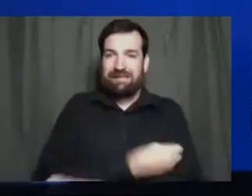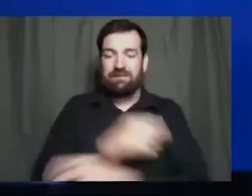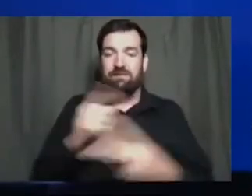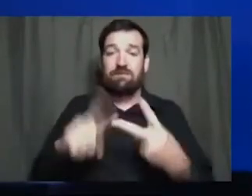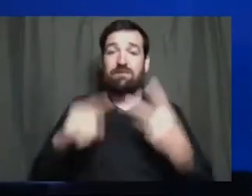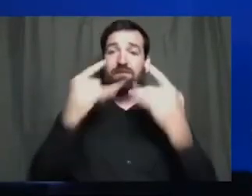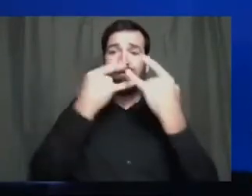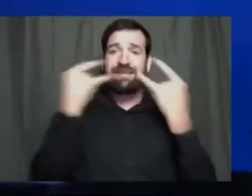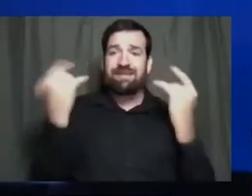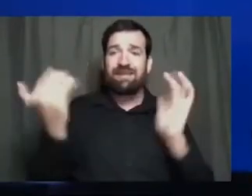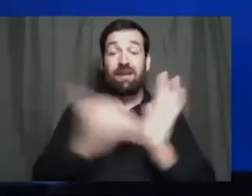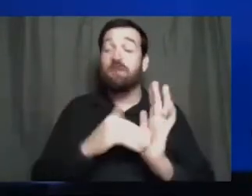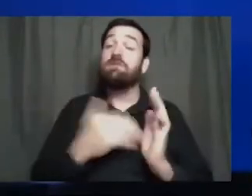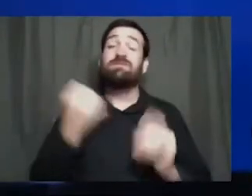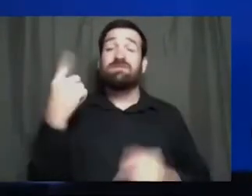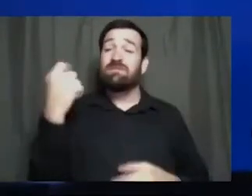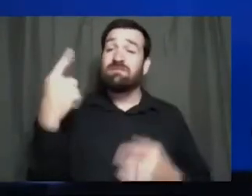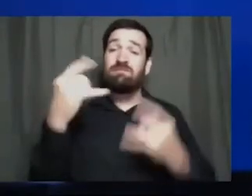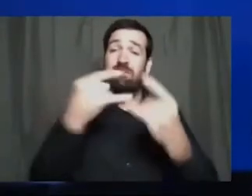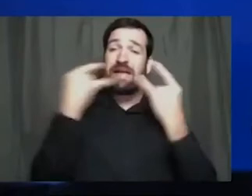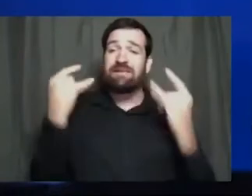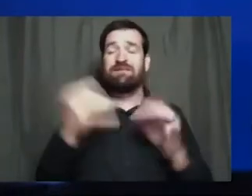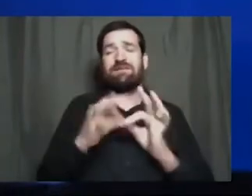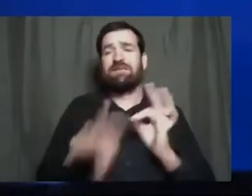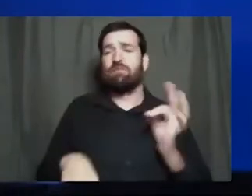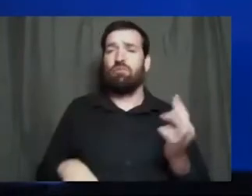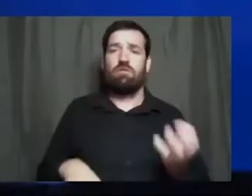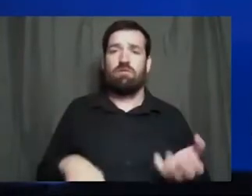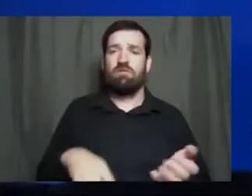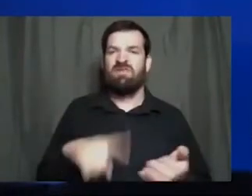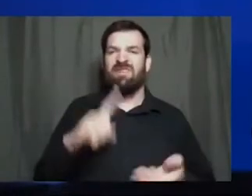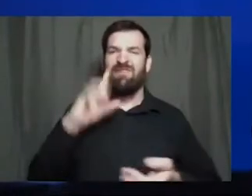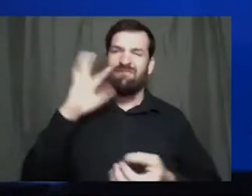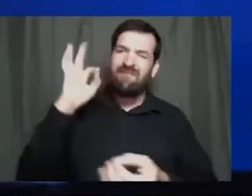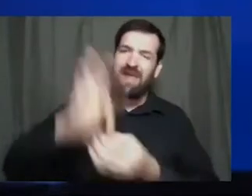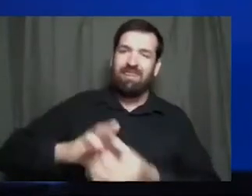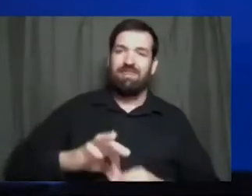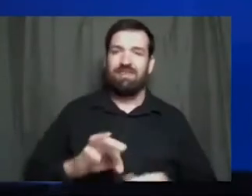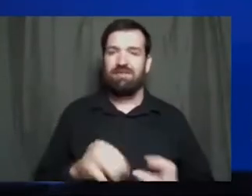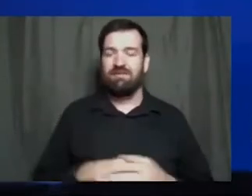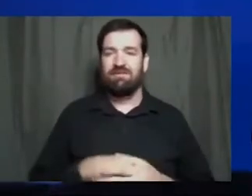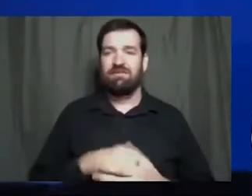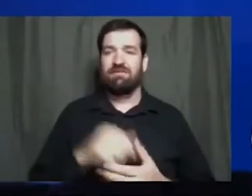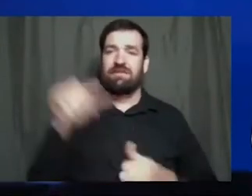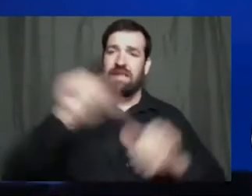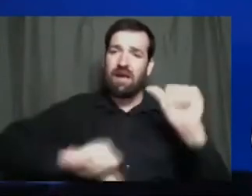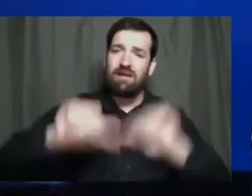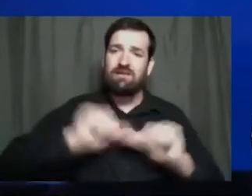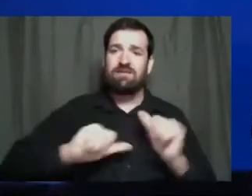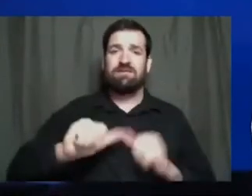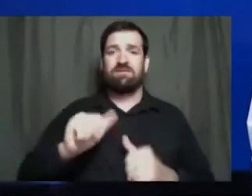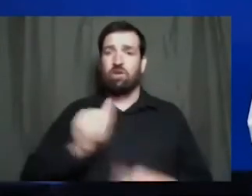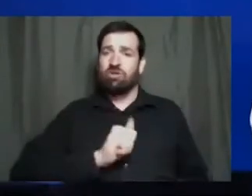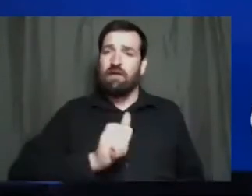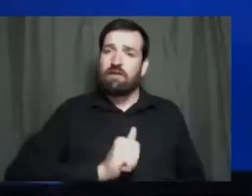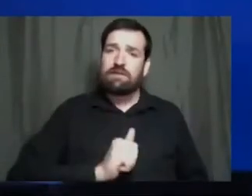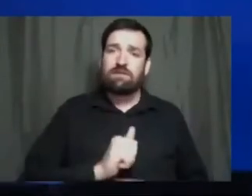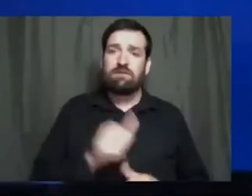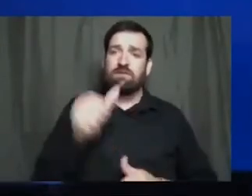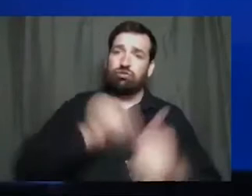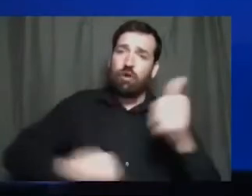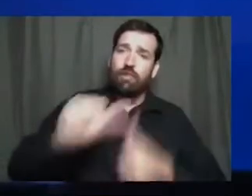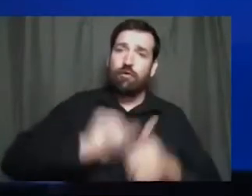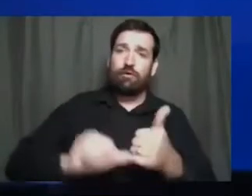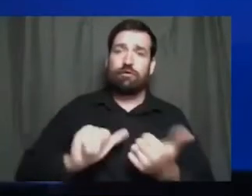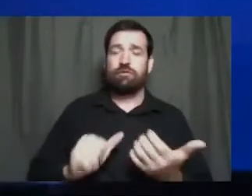mask on is a simple act of faith, right? It's faith in science. It's faith in ourselves. It's faith in each other. It's an act of grace that